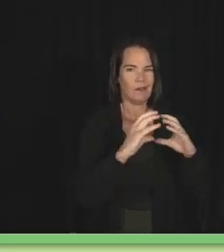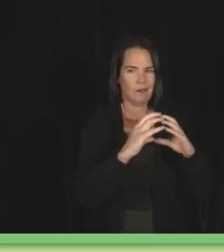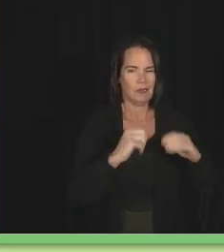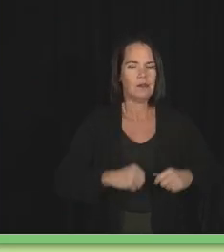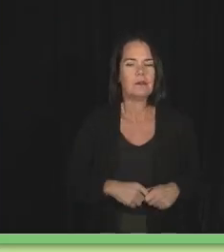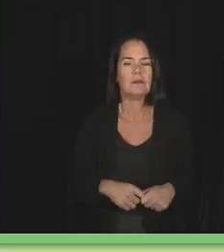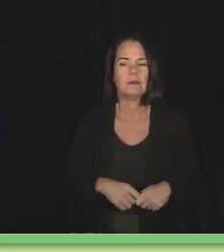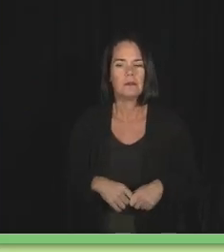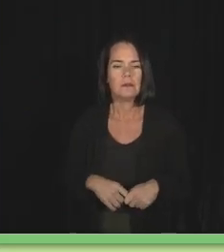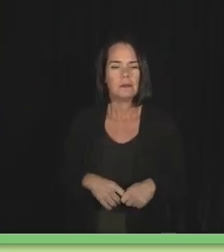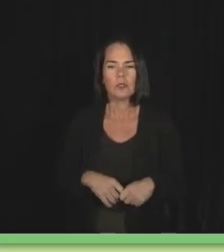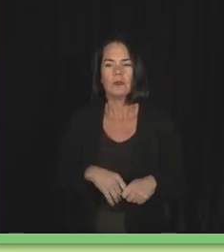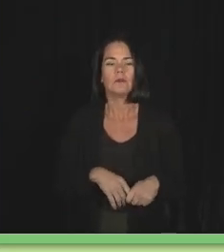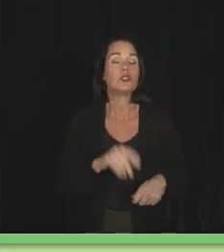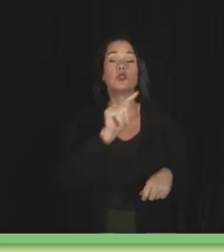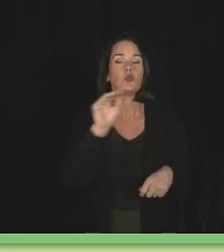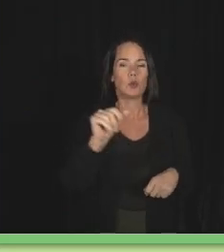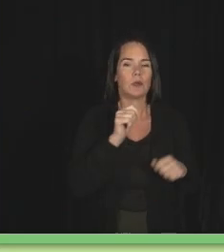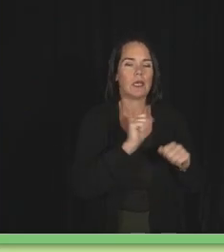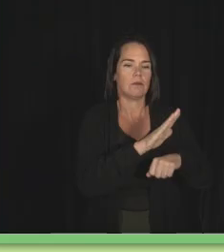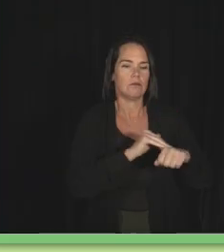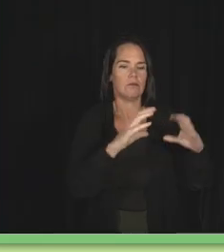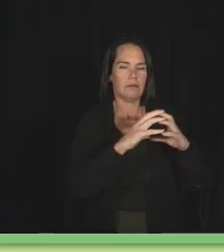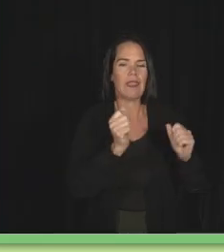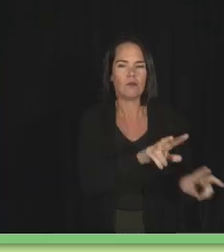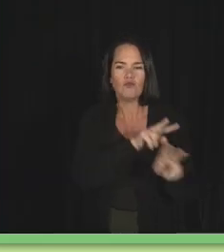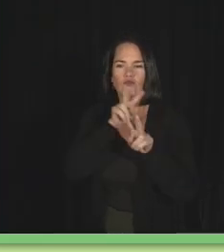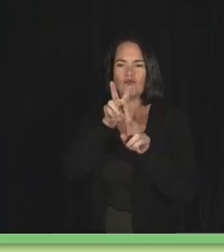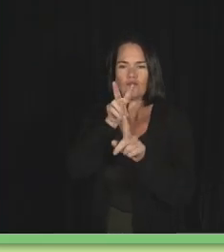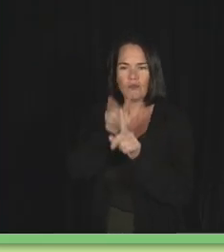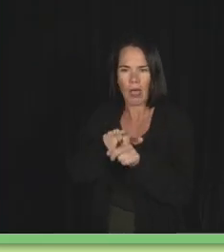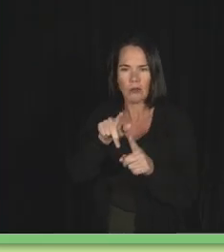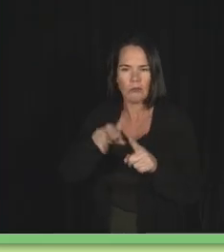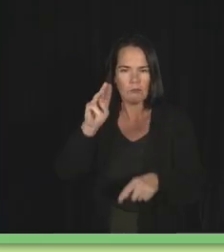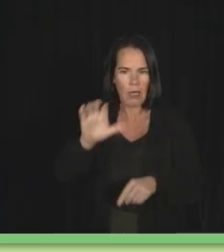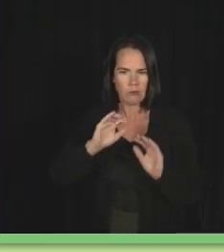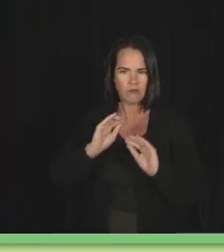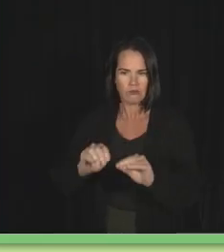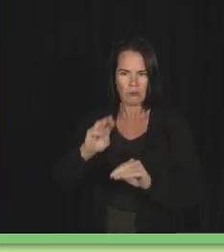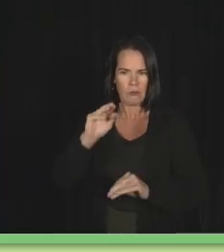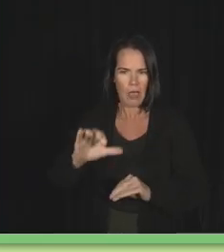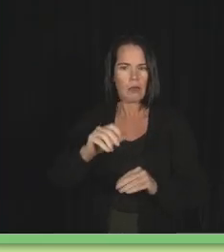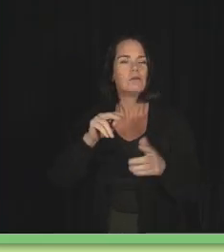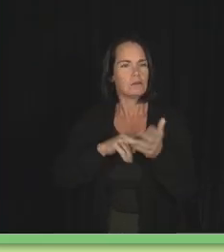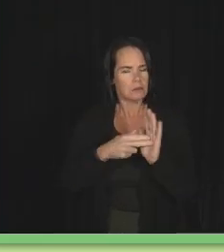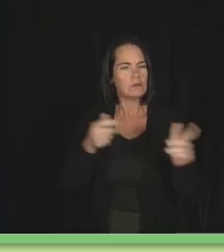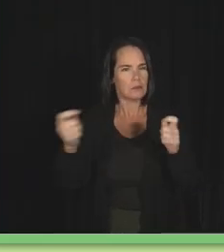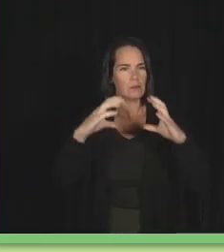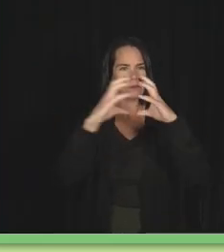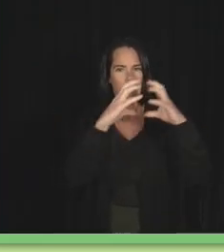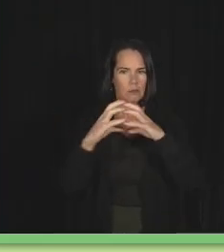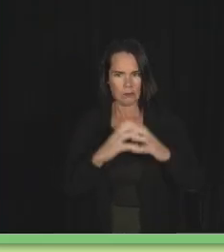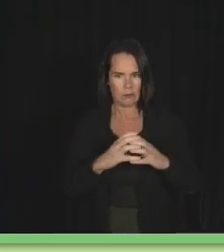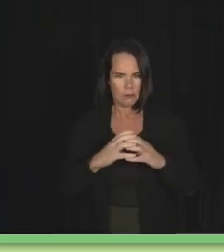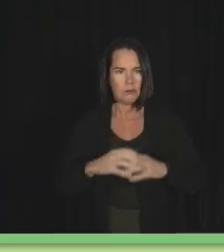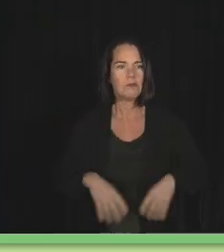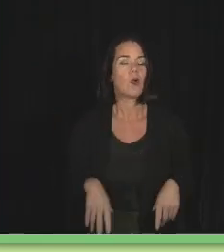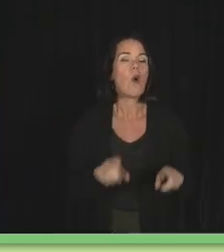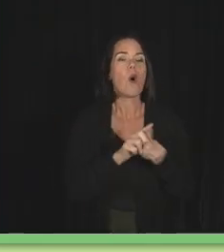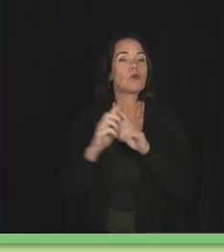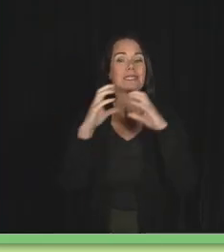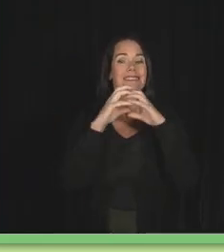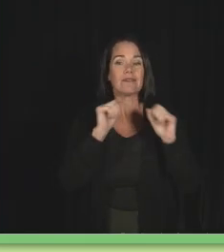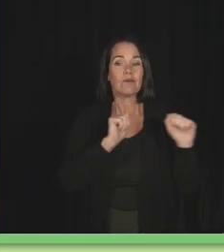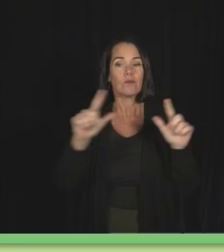can install directly on their Mac to manage containers. Second, Containerization Framework allows